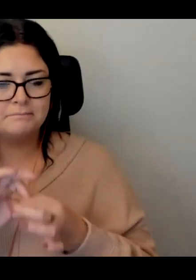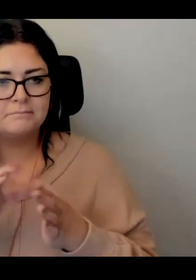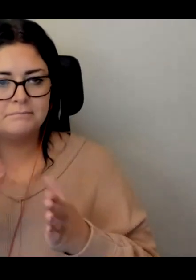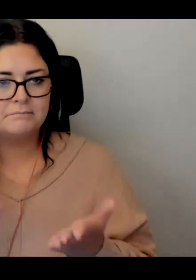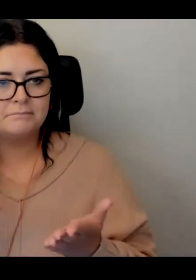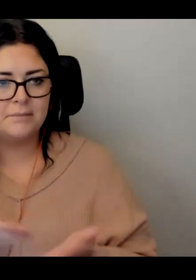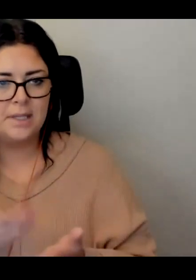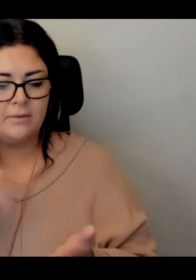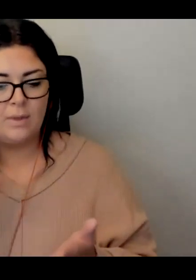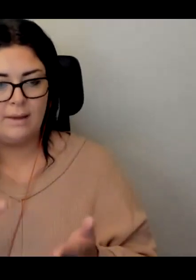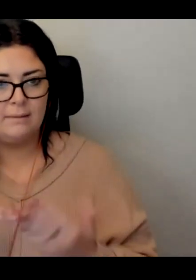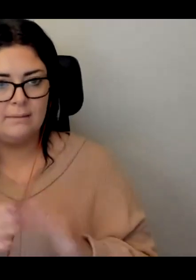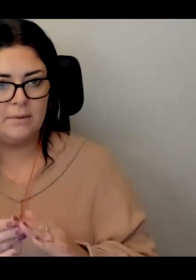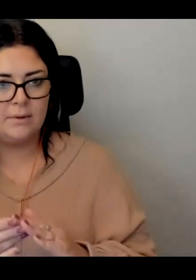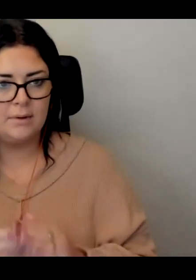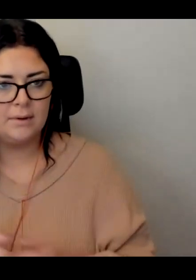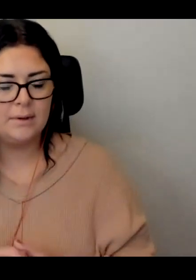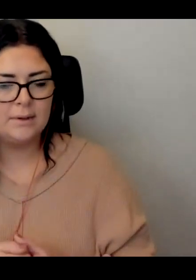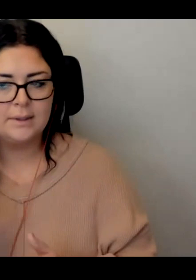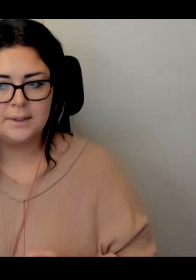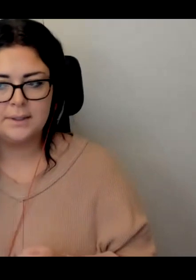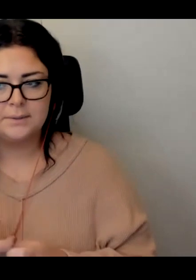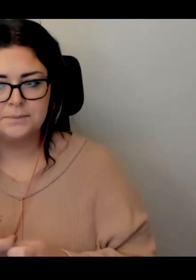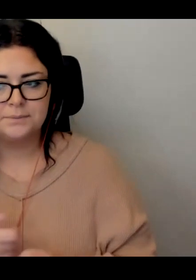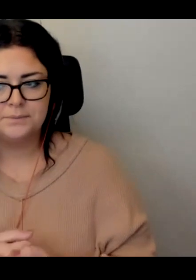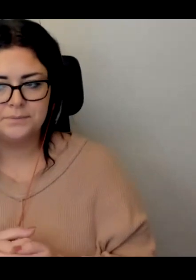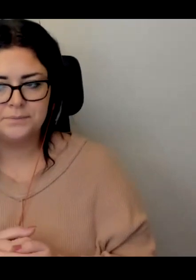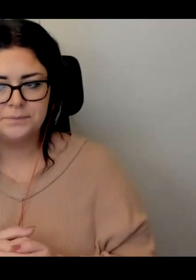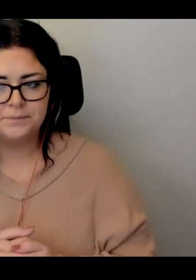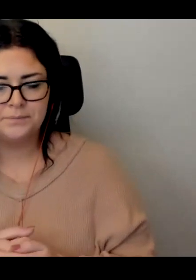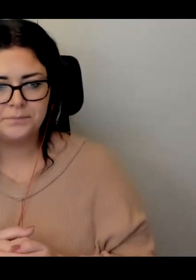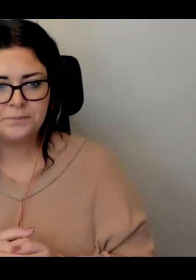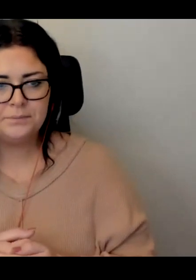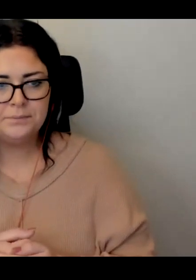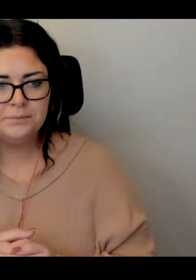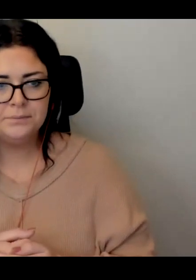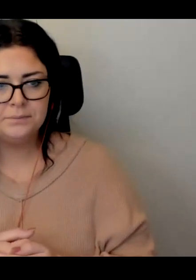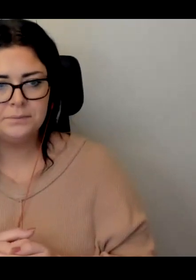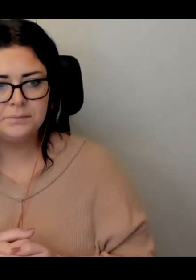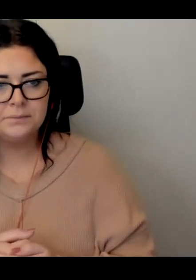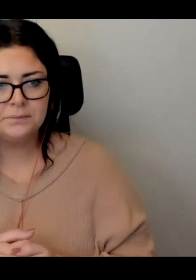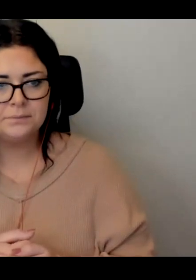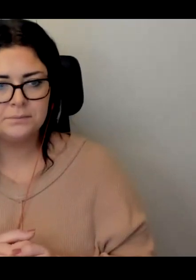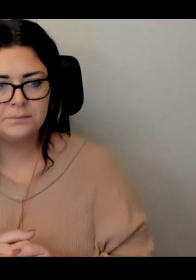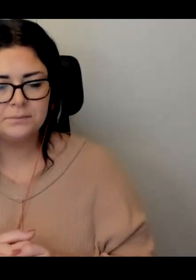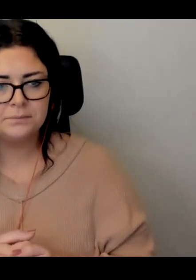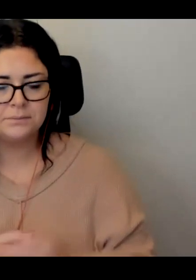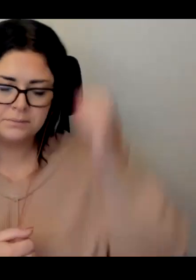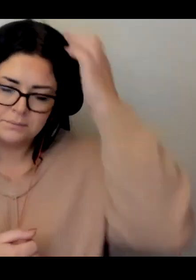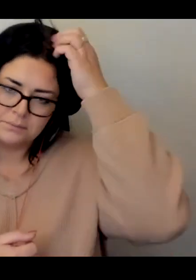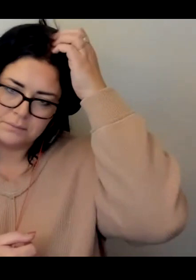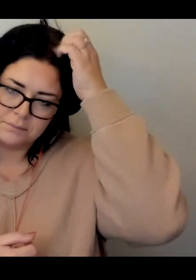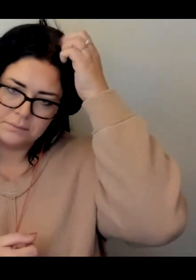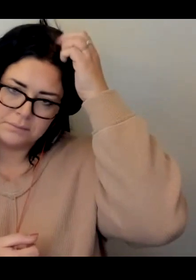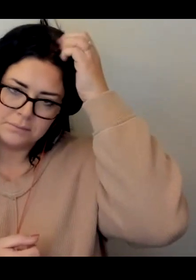community, let's say autonomous community, they call them. So we're in the process of